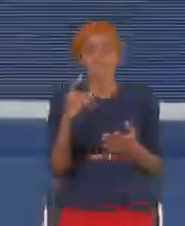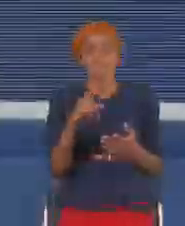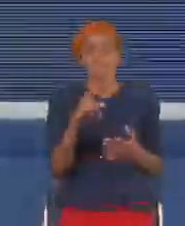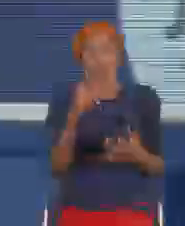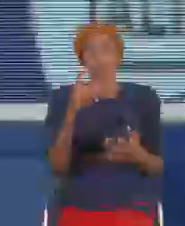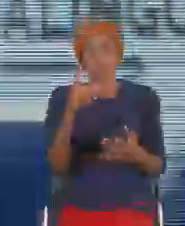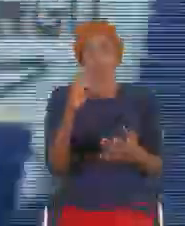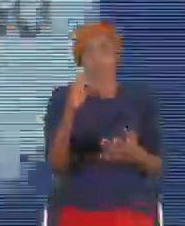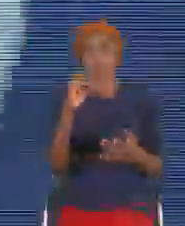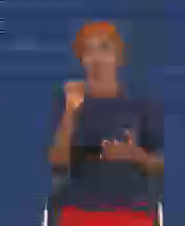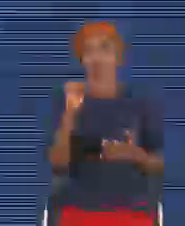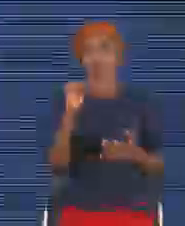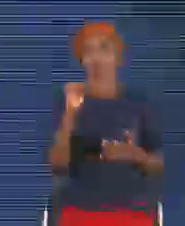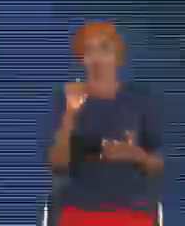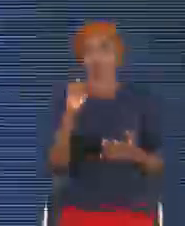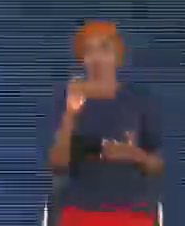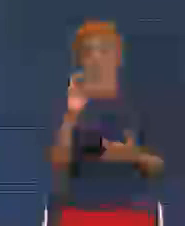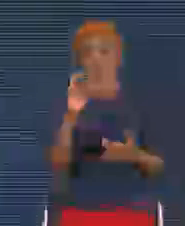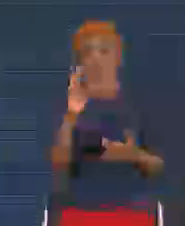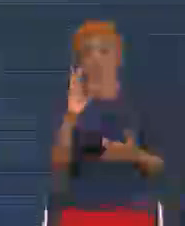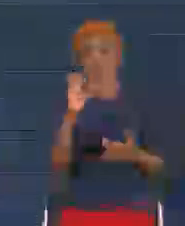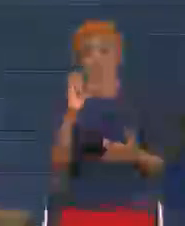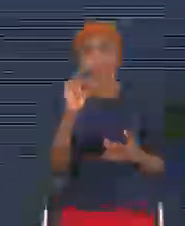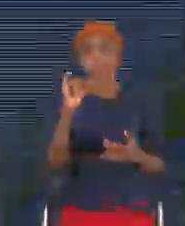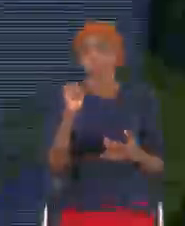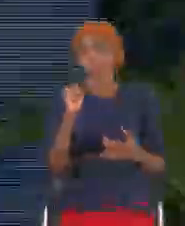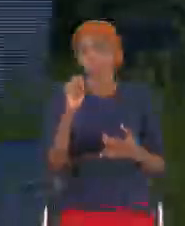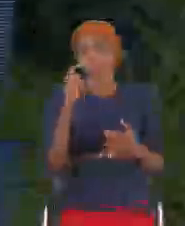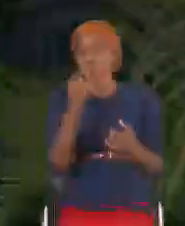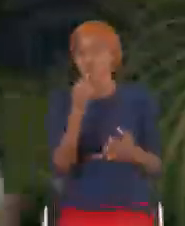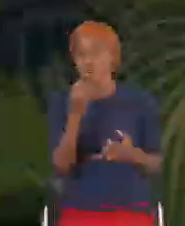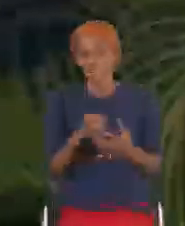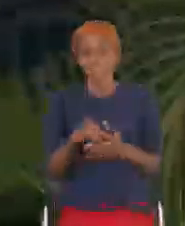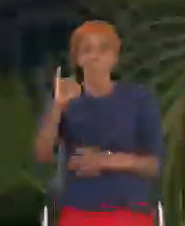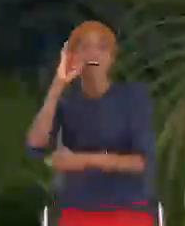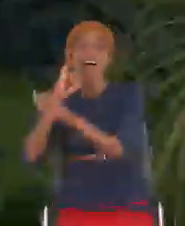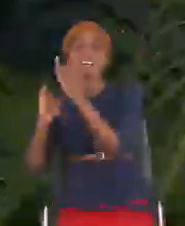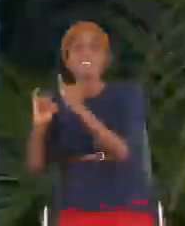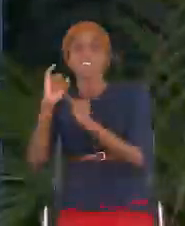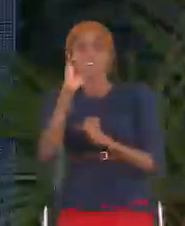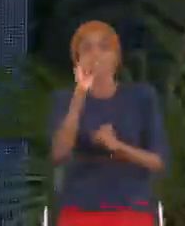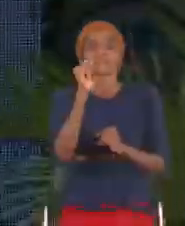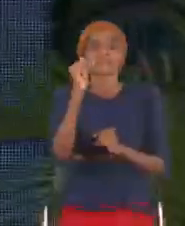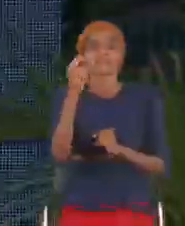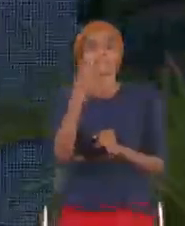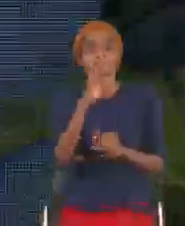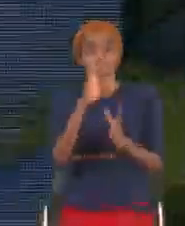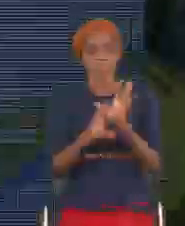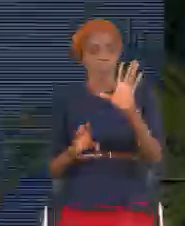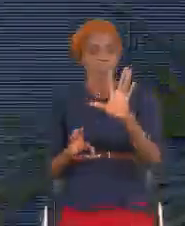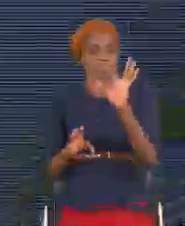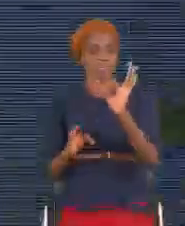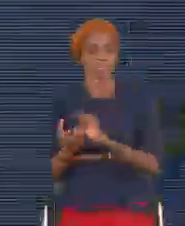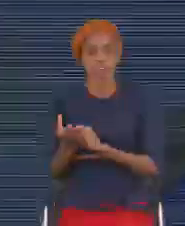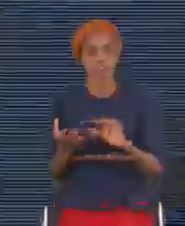in Isaiah chapter 59, reading from verse 1. Isaiah chapter 59, reading